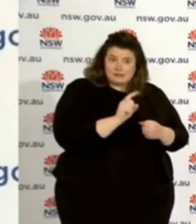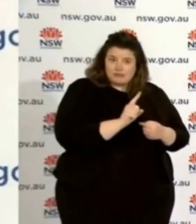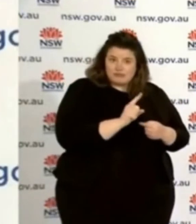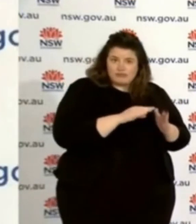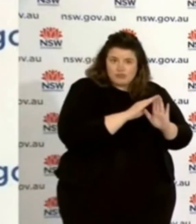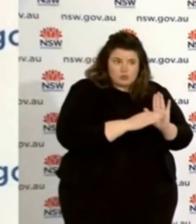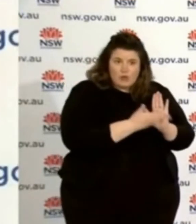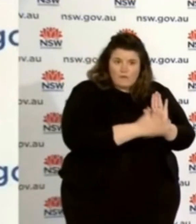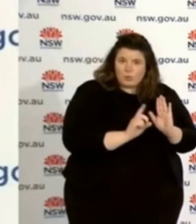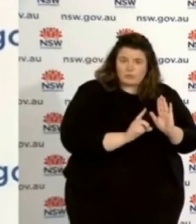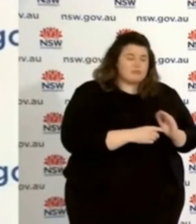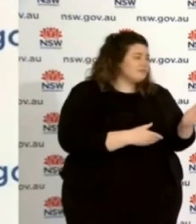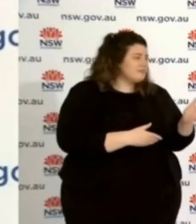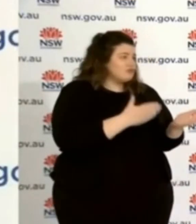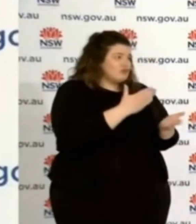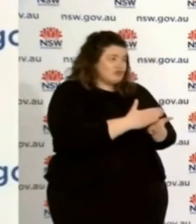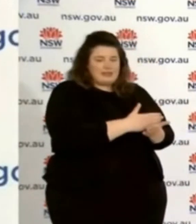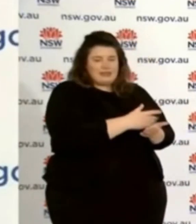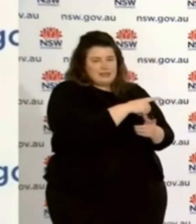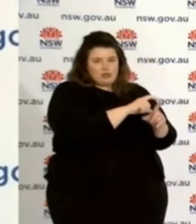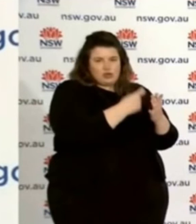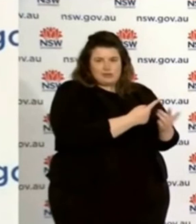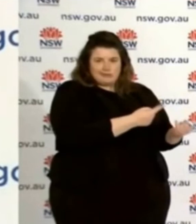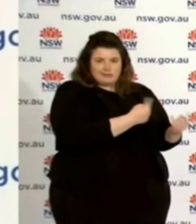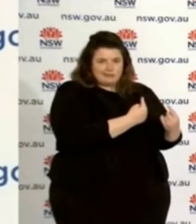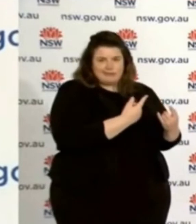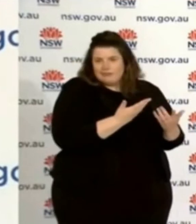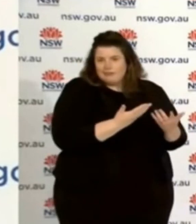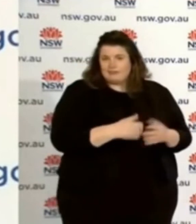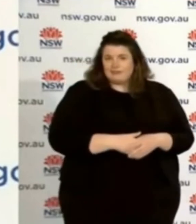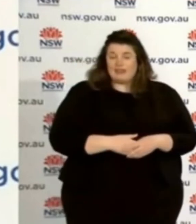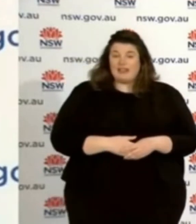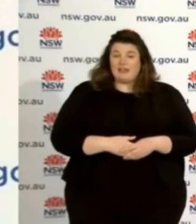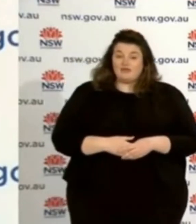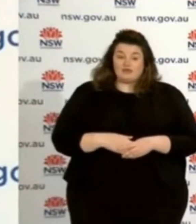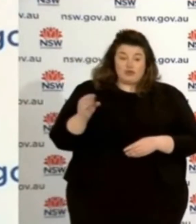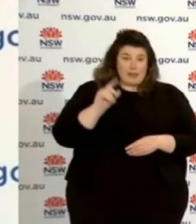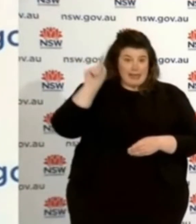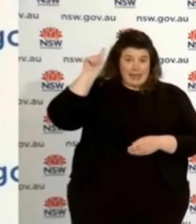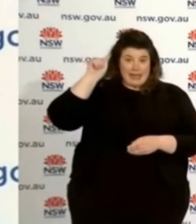based on the health advice. So whilst I just want to be very clear on that, at any stage,